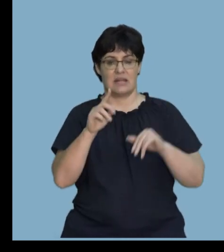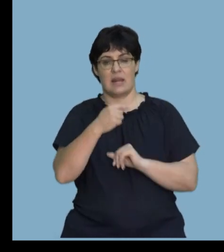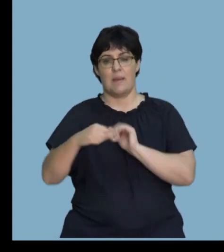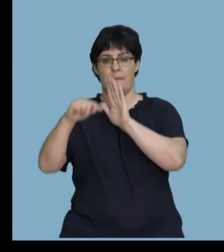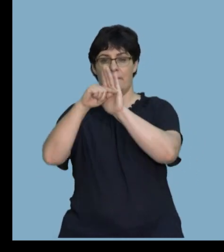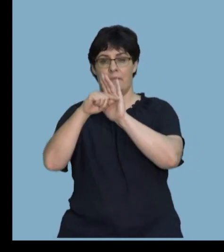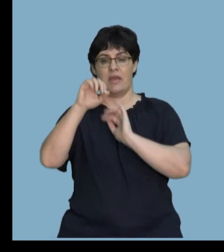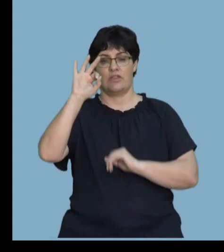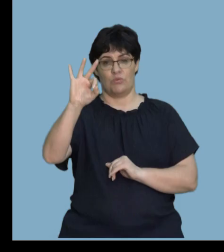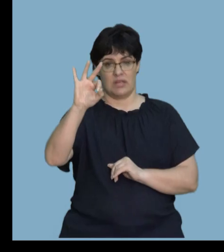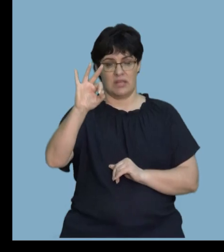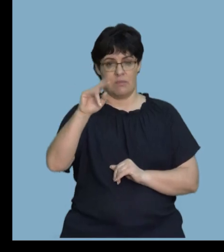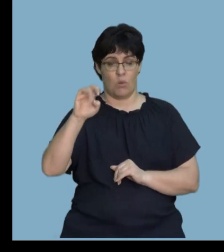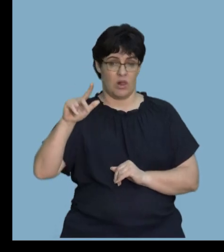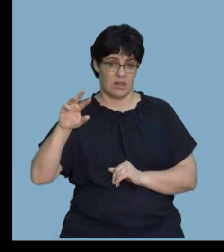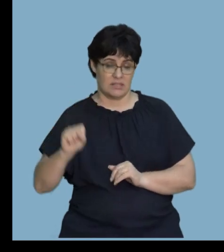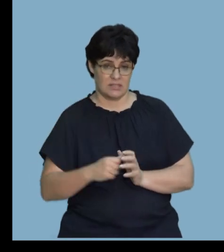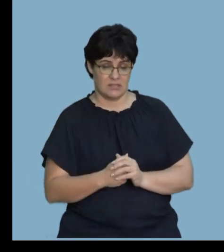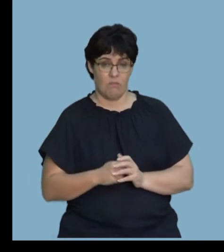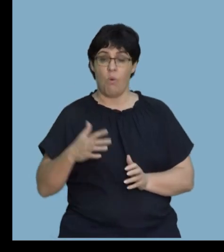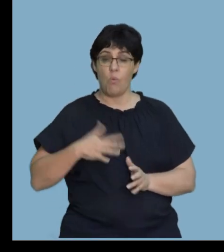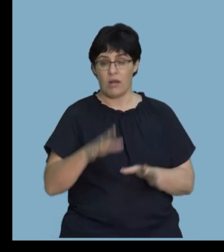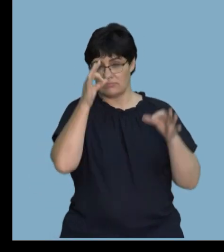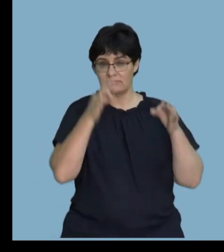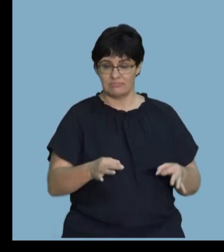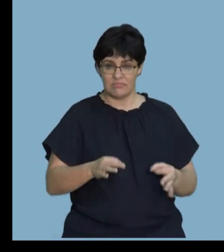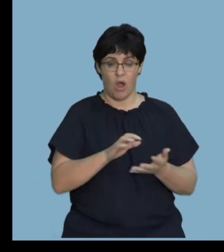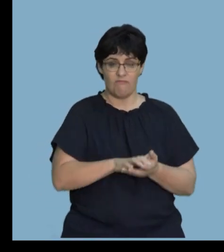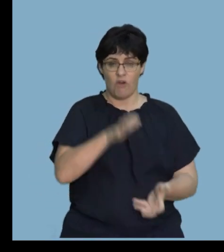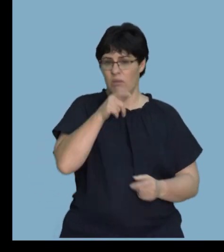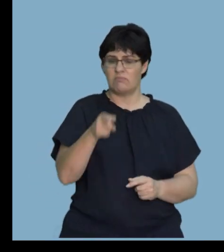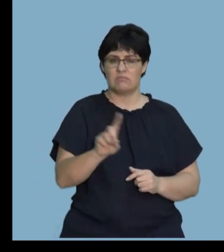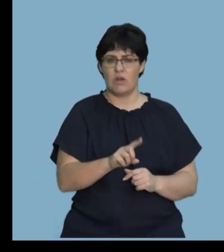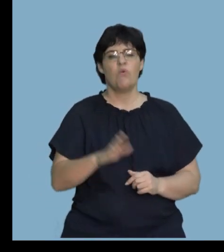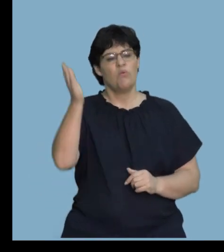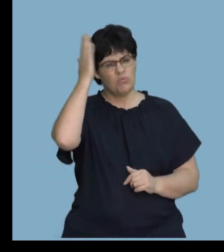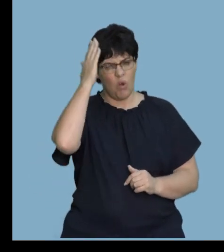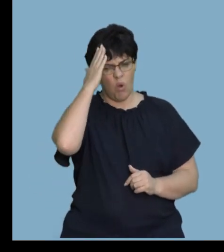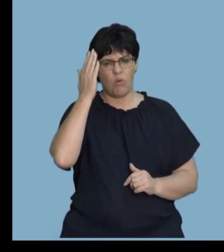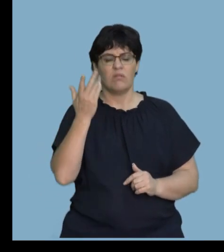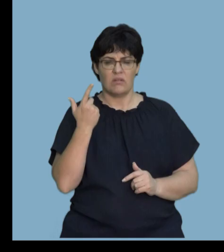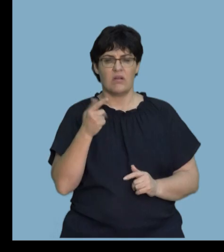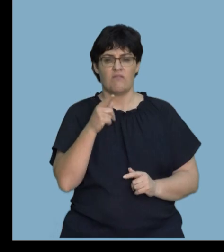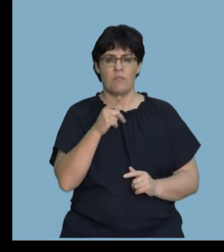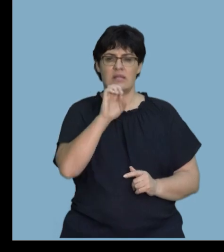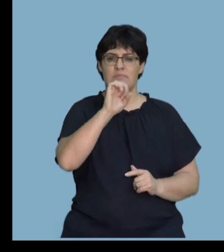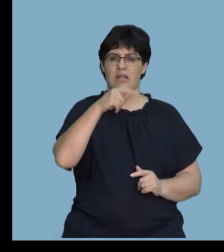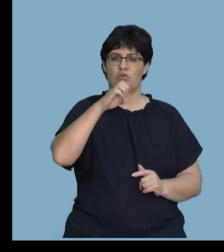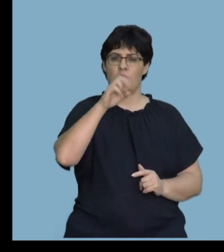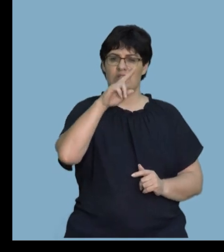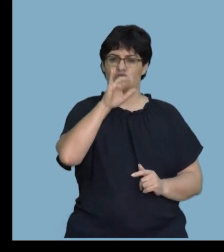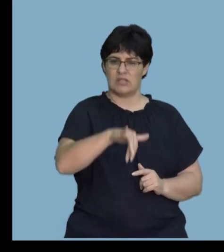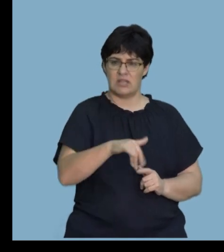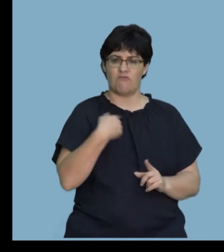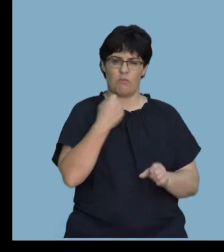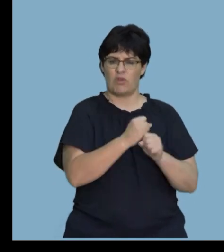okay. Now, we want to determine what volume will be that. So we know from our stoichiometry from grade 10, volume is equals